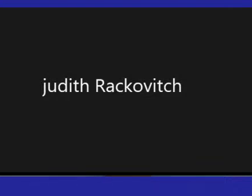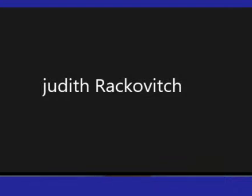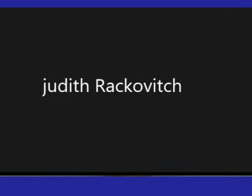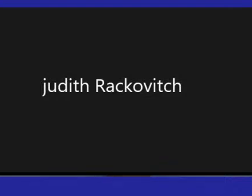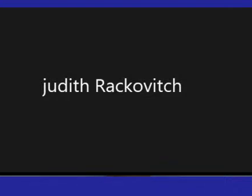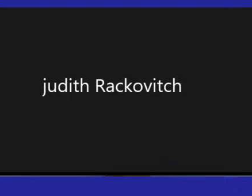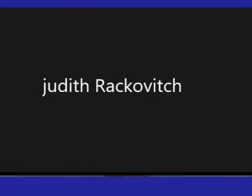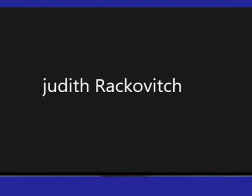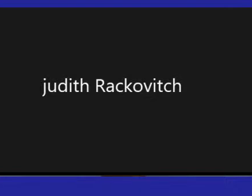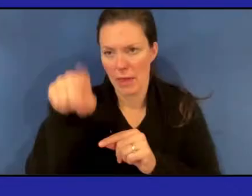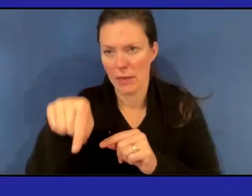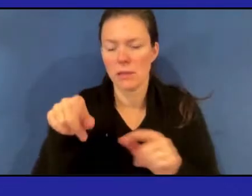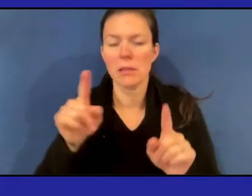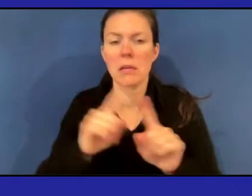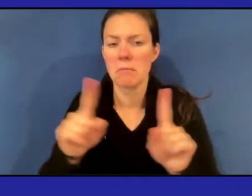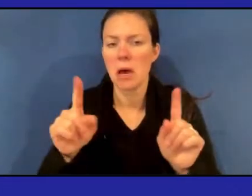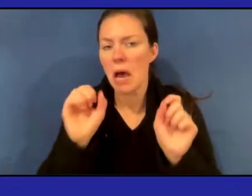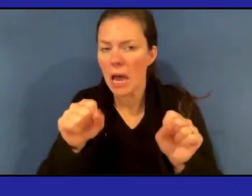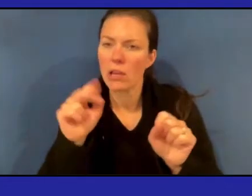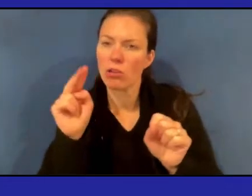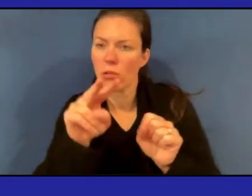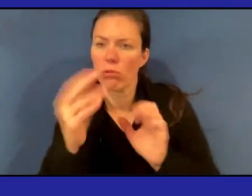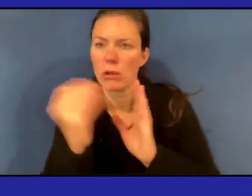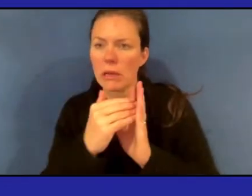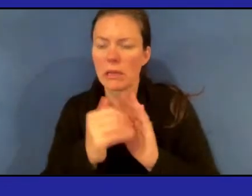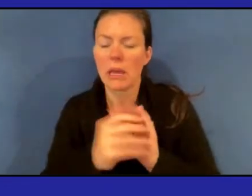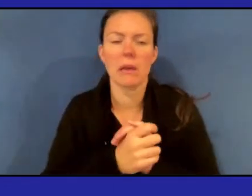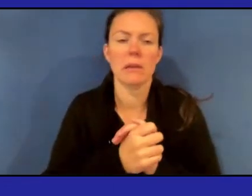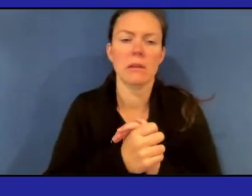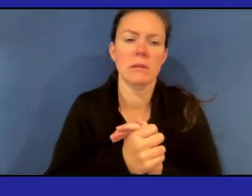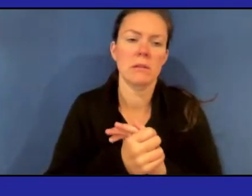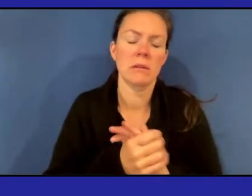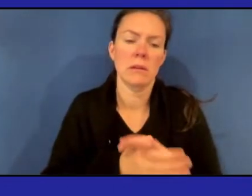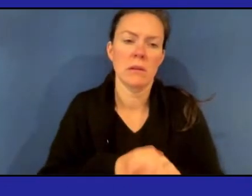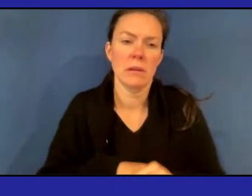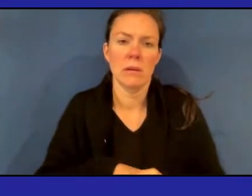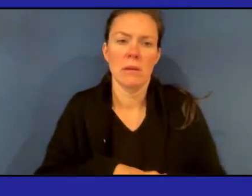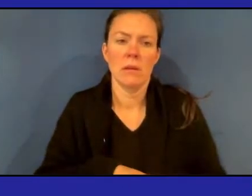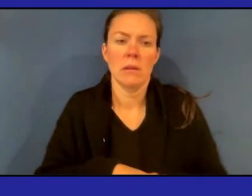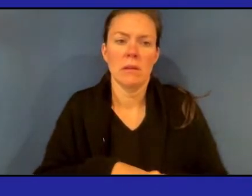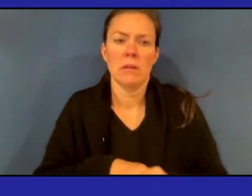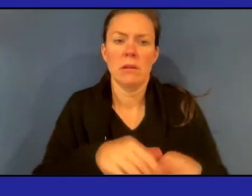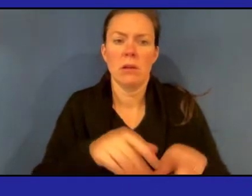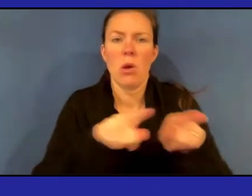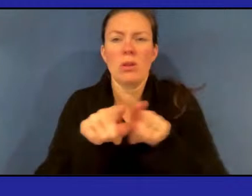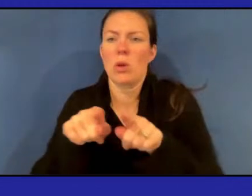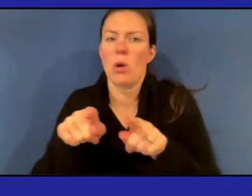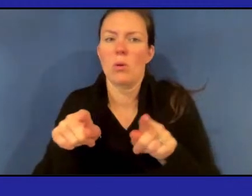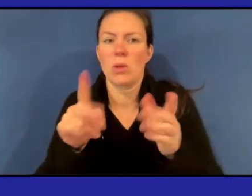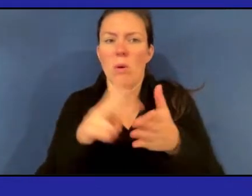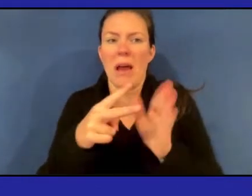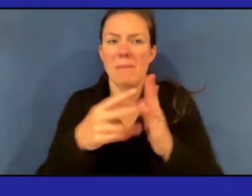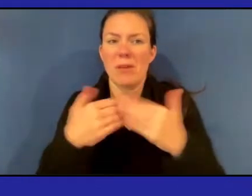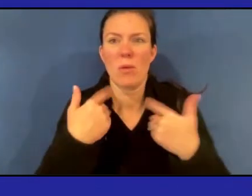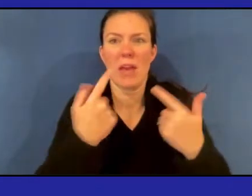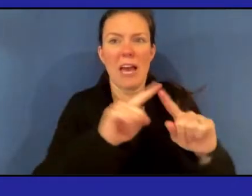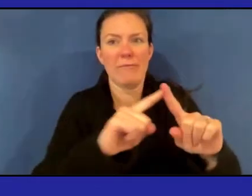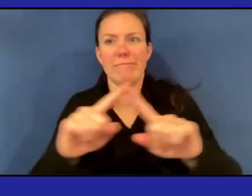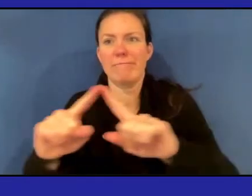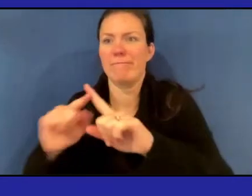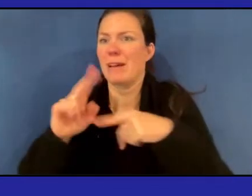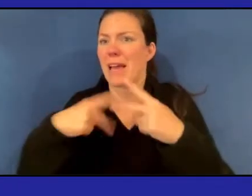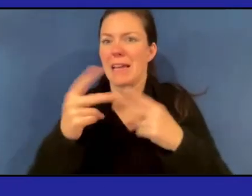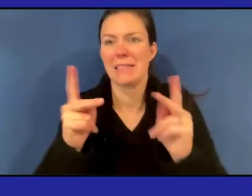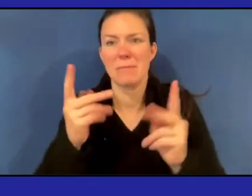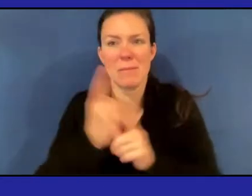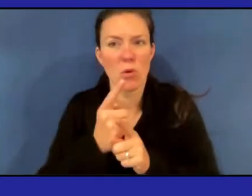we definitely can take a look. And also just like it's a melting pot, right? Like, like what do